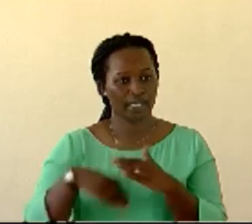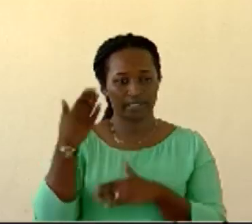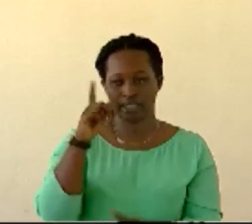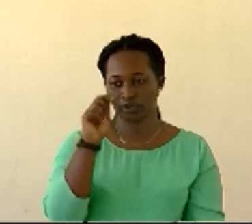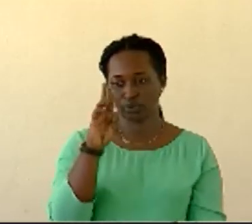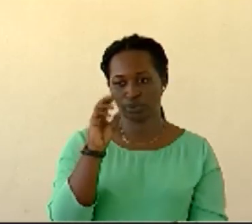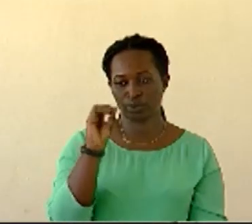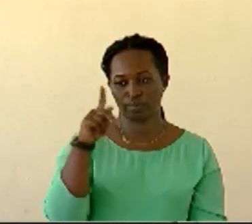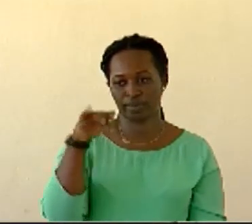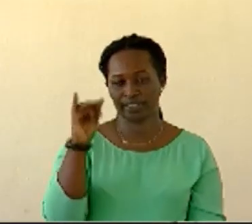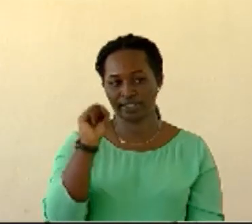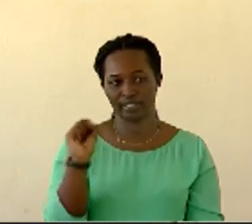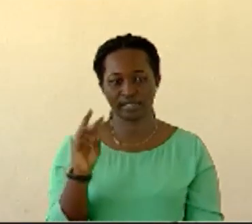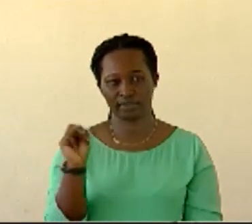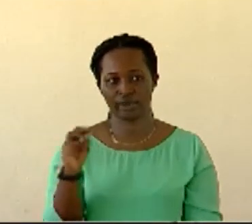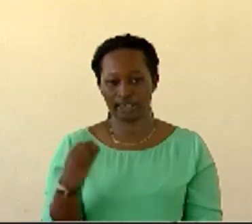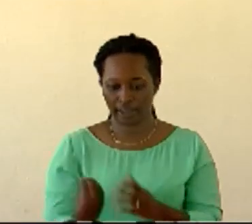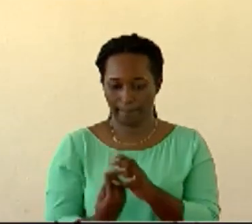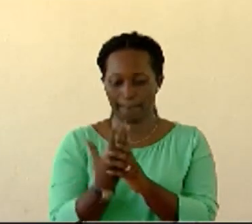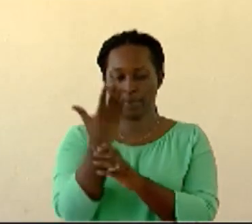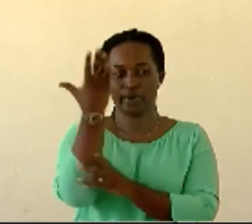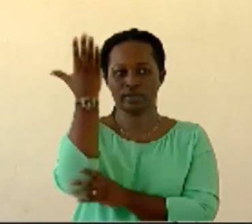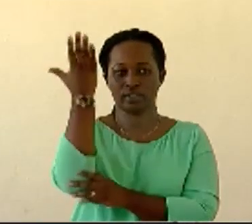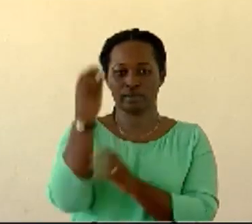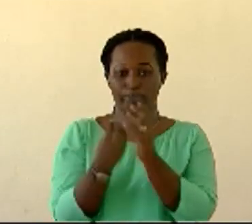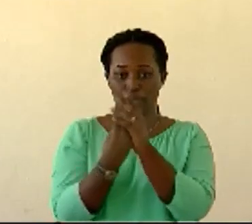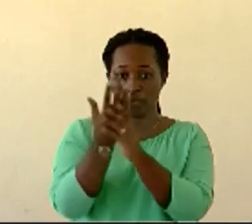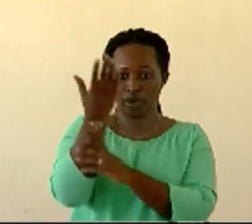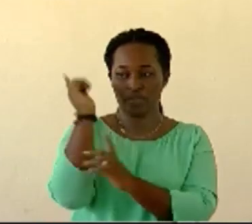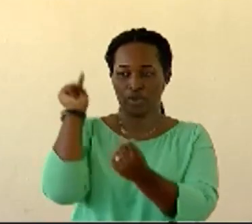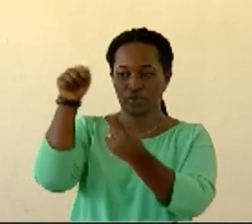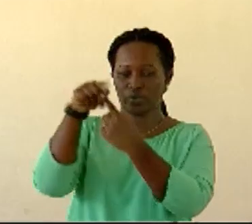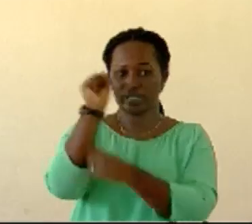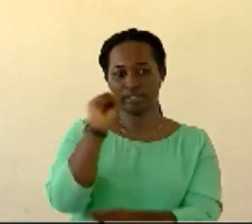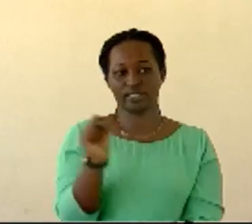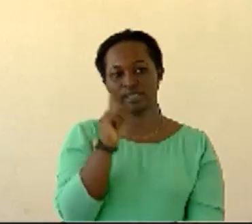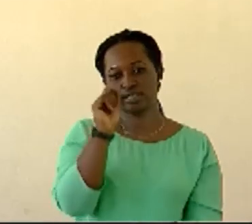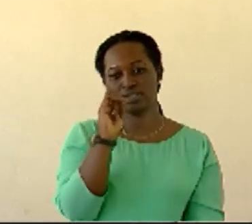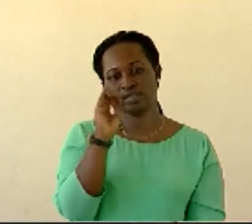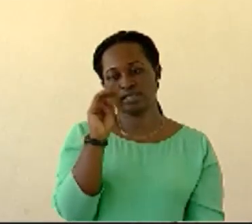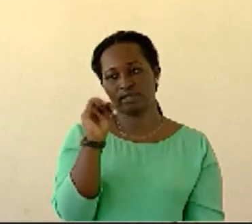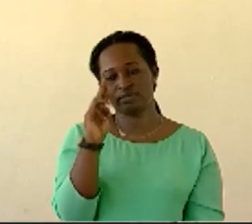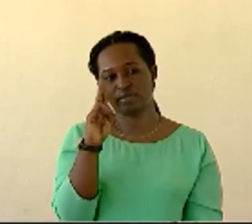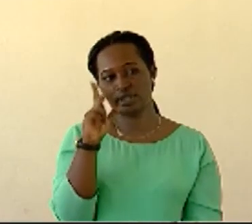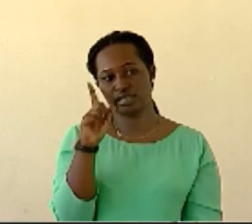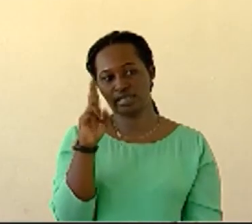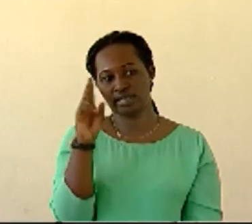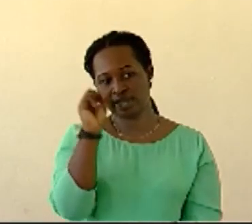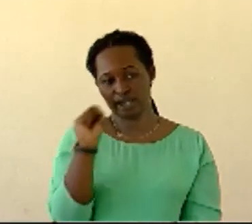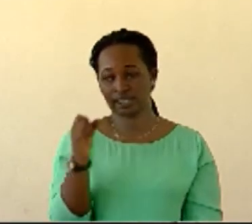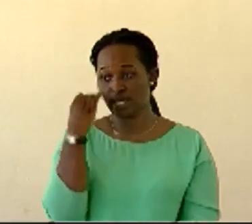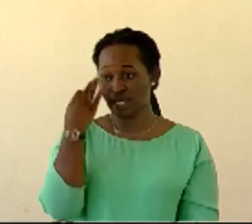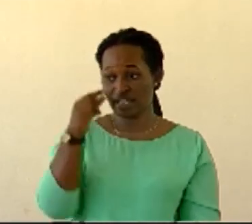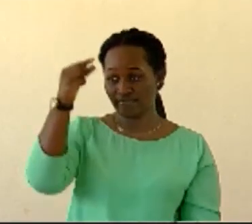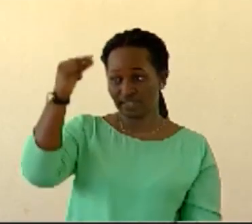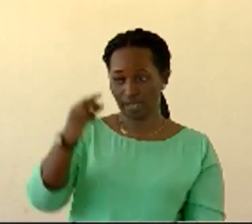Then tropism is the plant's growth towards the stimulus. So meaning here, if the stem